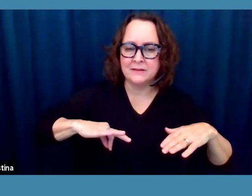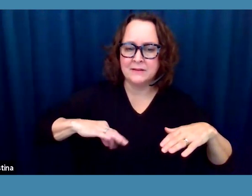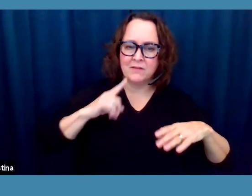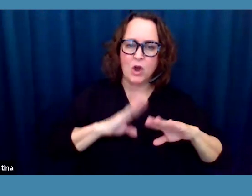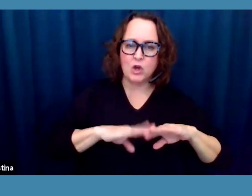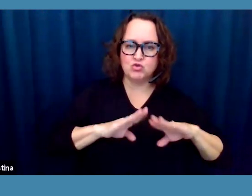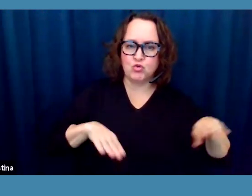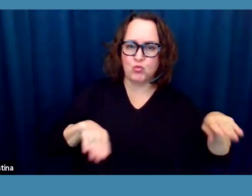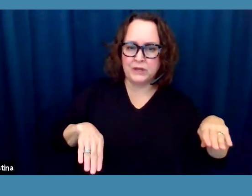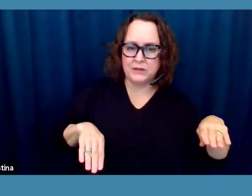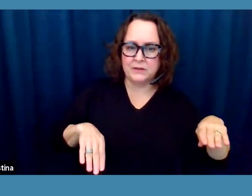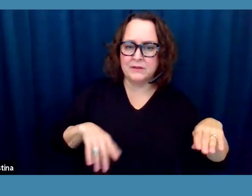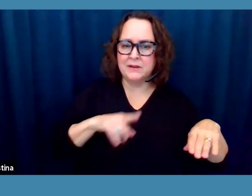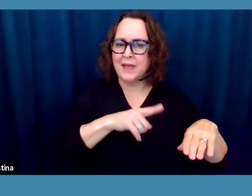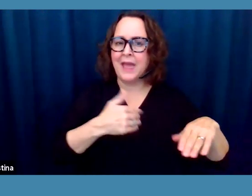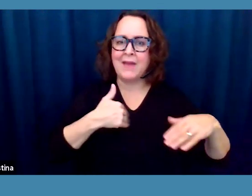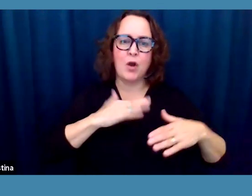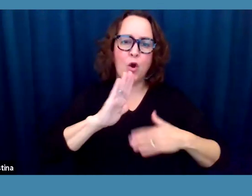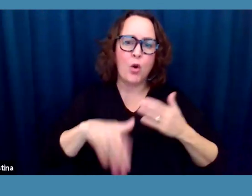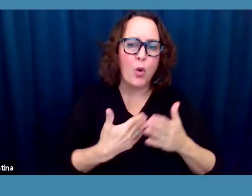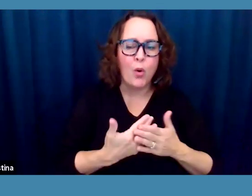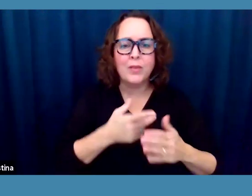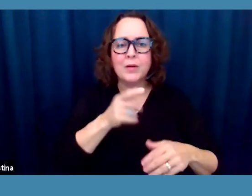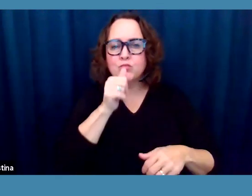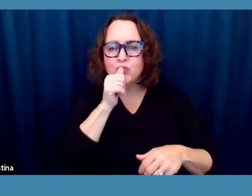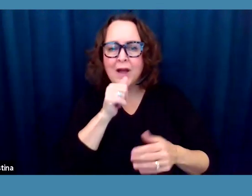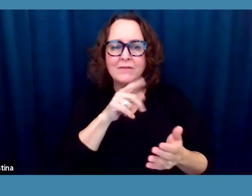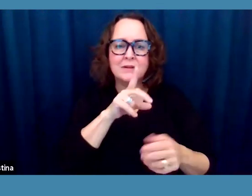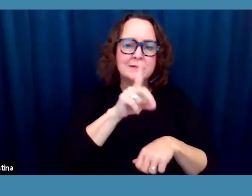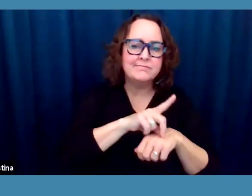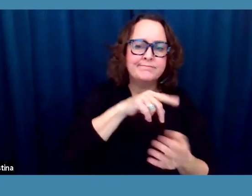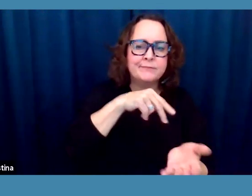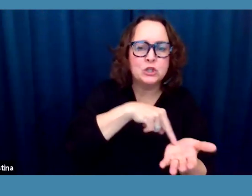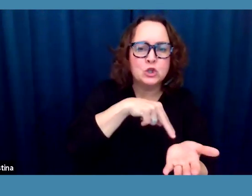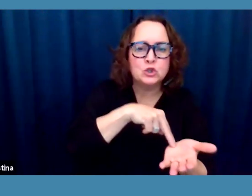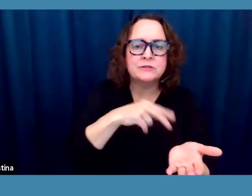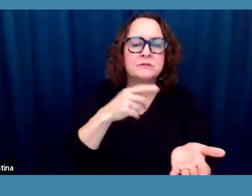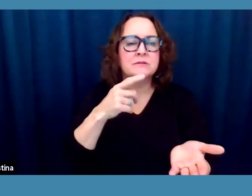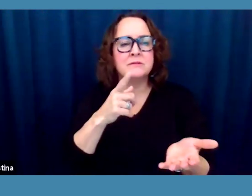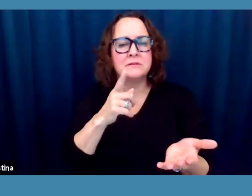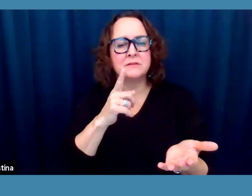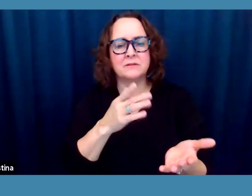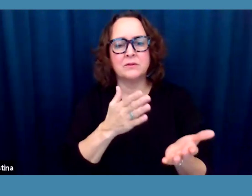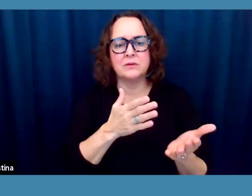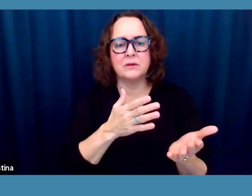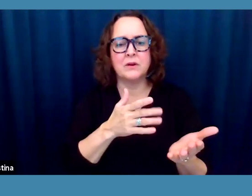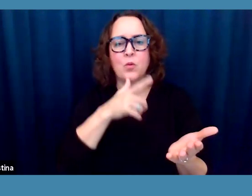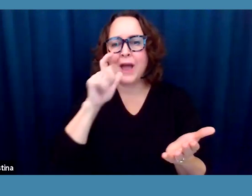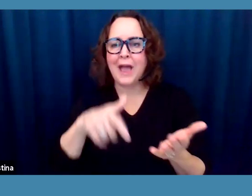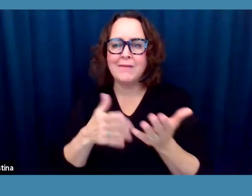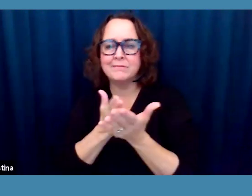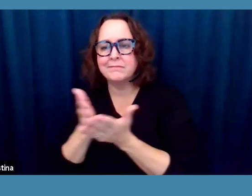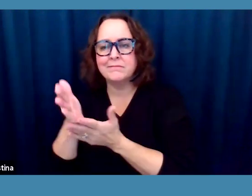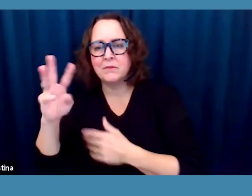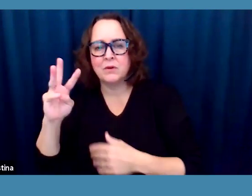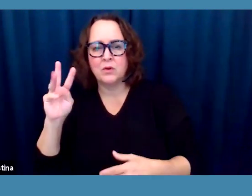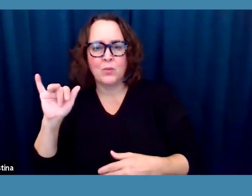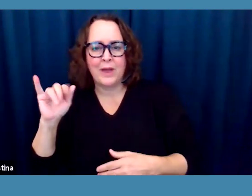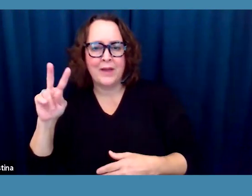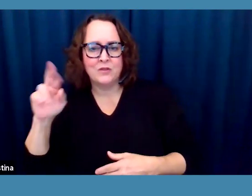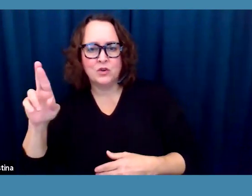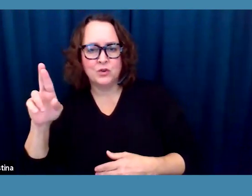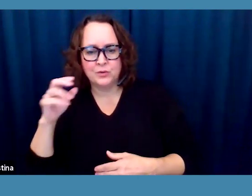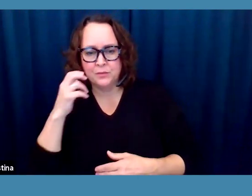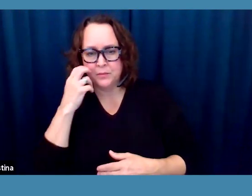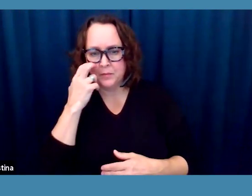to receive all the private duty nursing and those sorts of things through just simple Medicaid without having to go onto a waiver. So yeah, there's